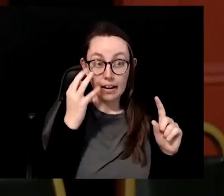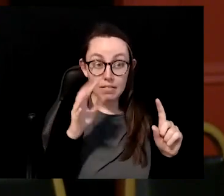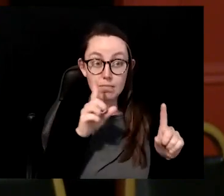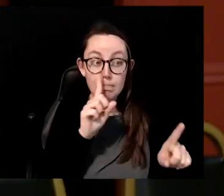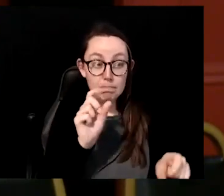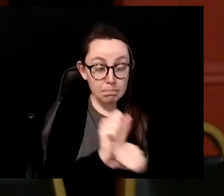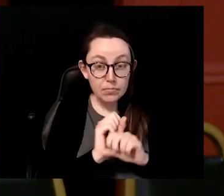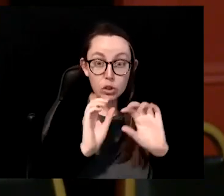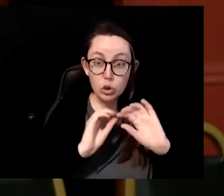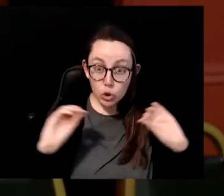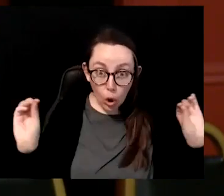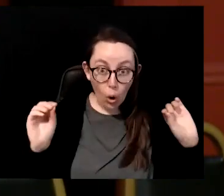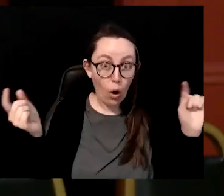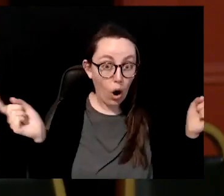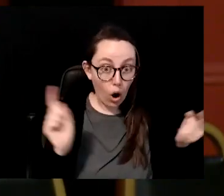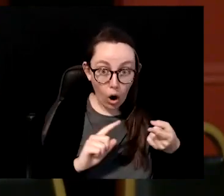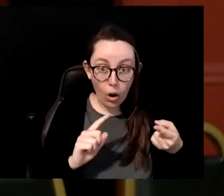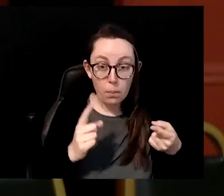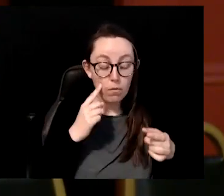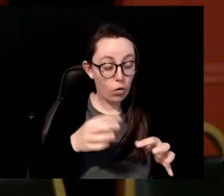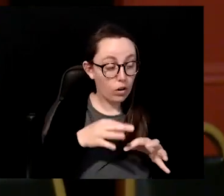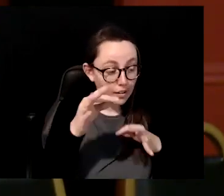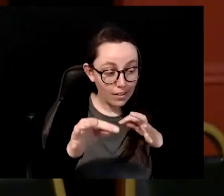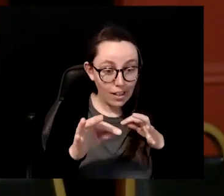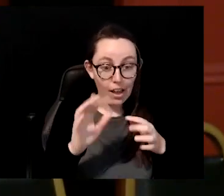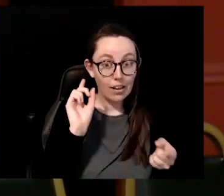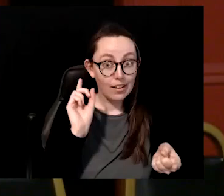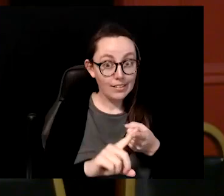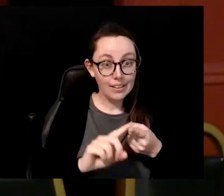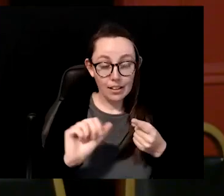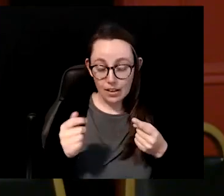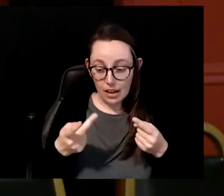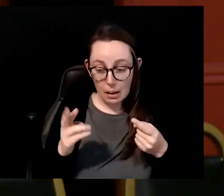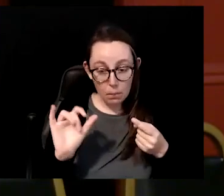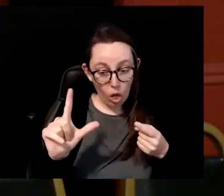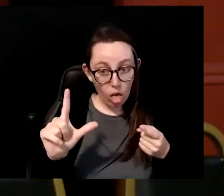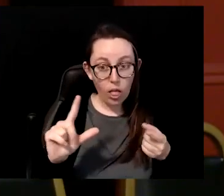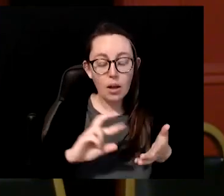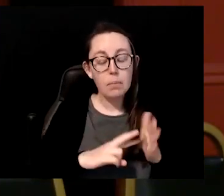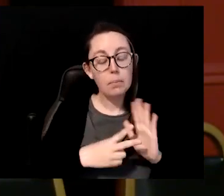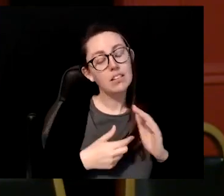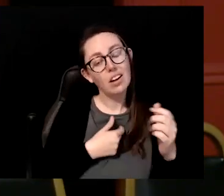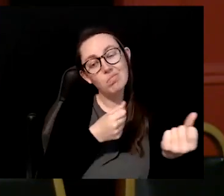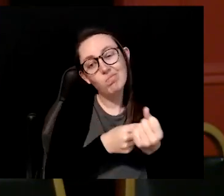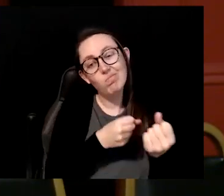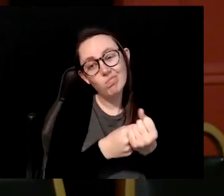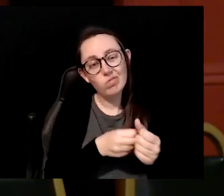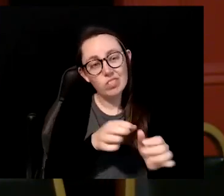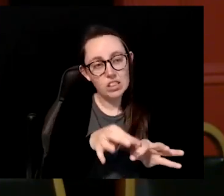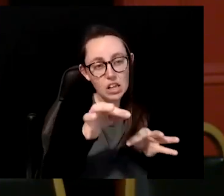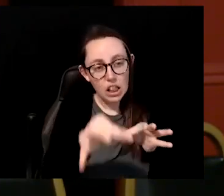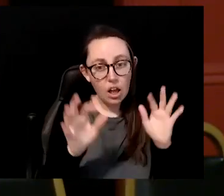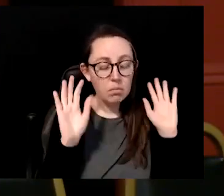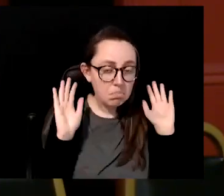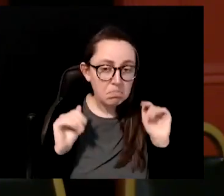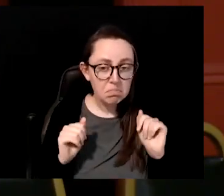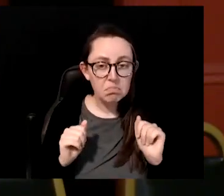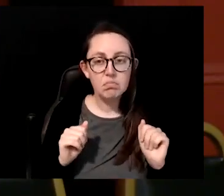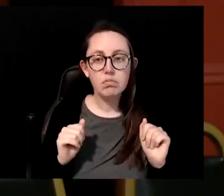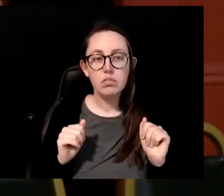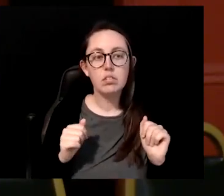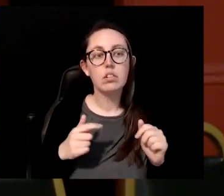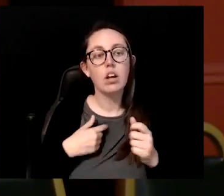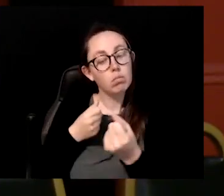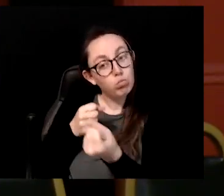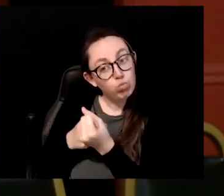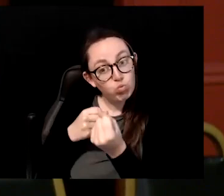it until an April meeting then I would advocate for that I would also Advocate this is